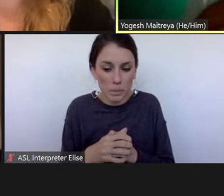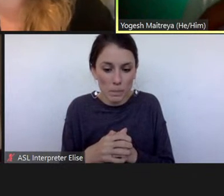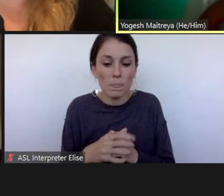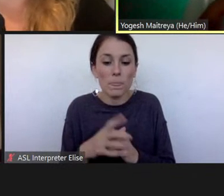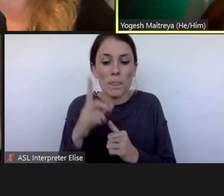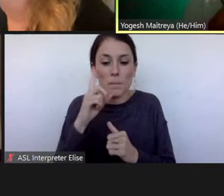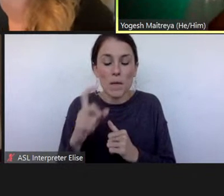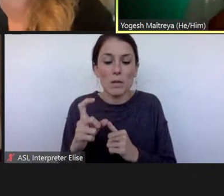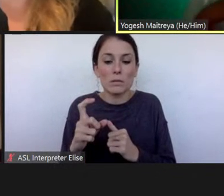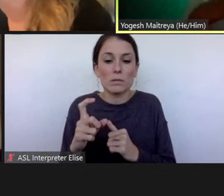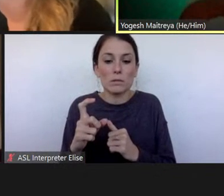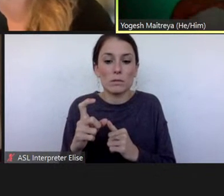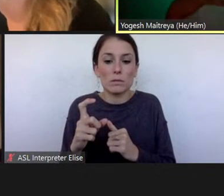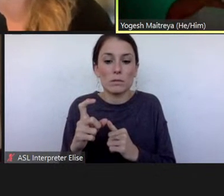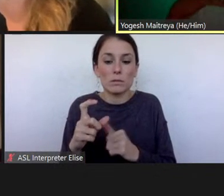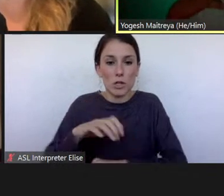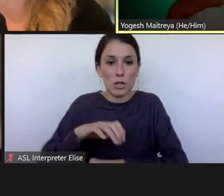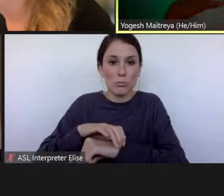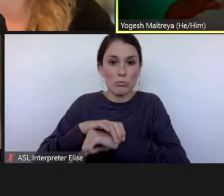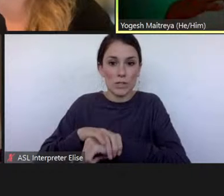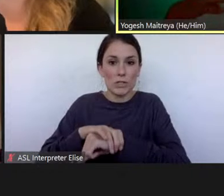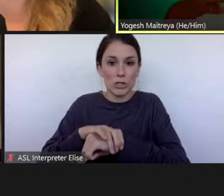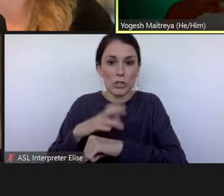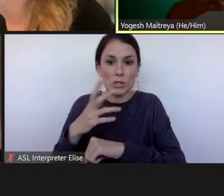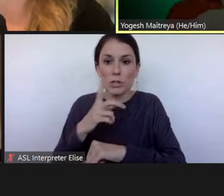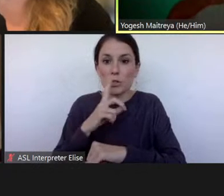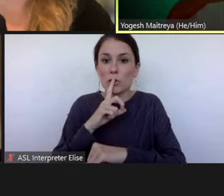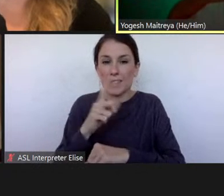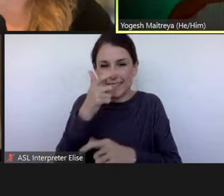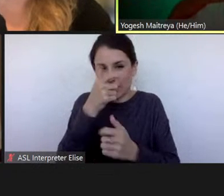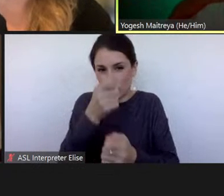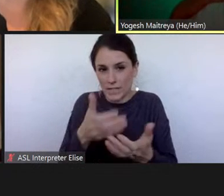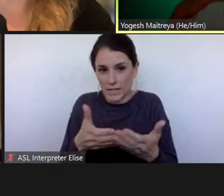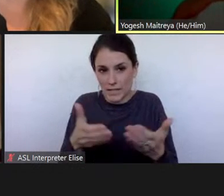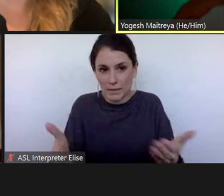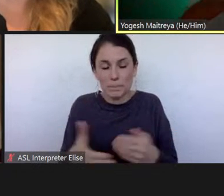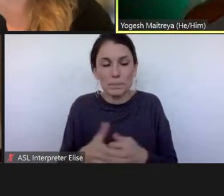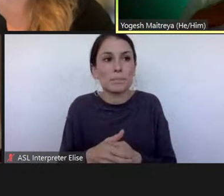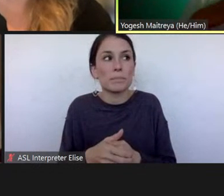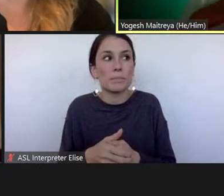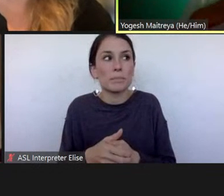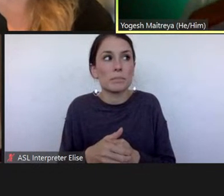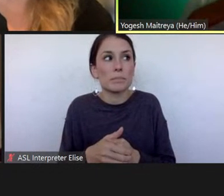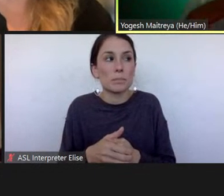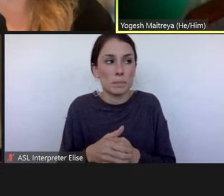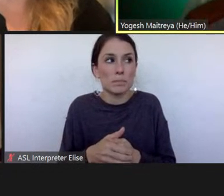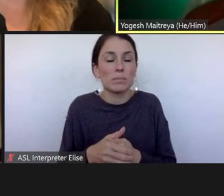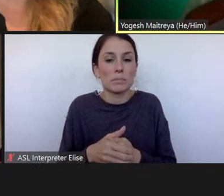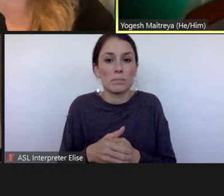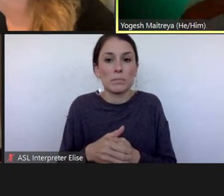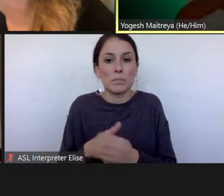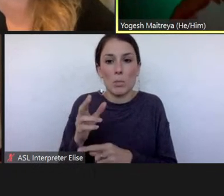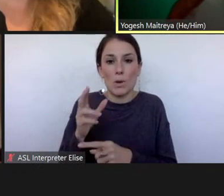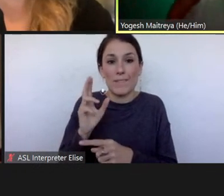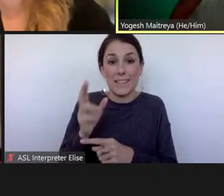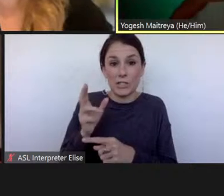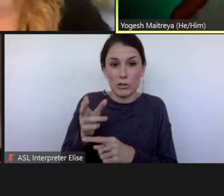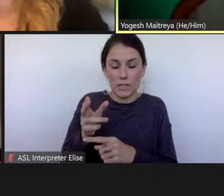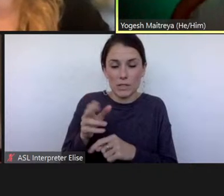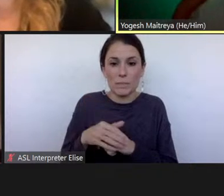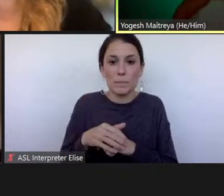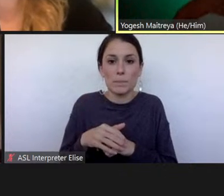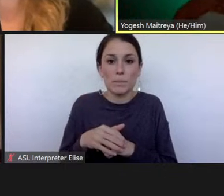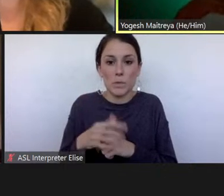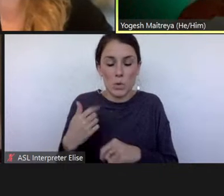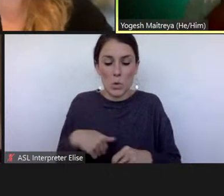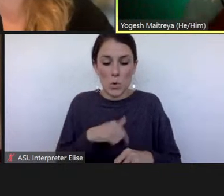because the Britishers came, it is a very interesting thing in the point of history to be noted that